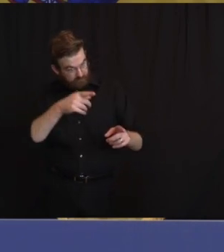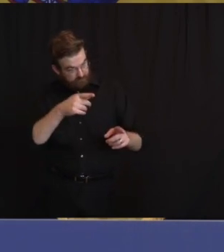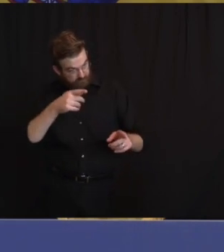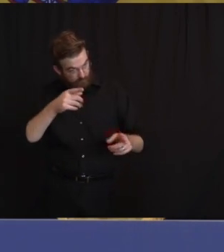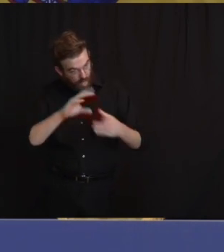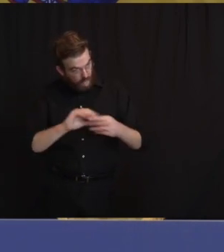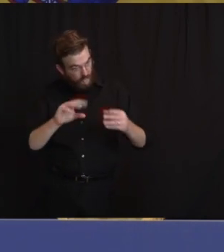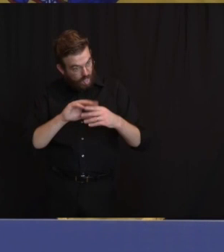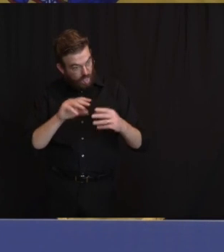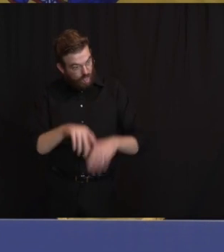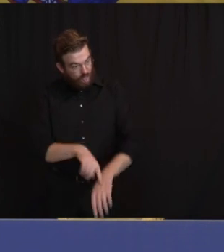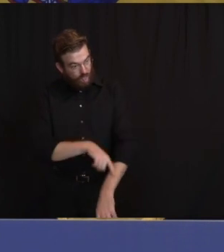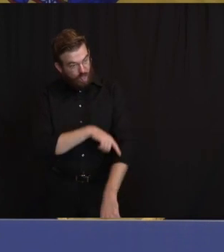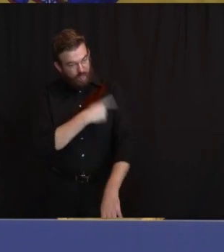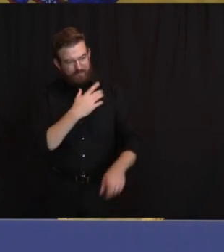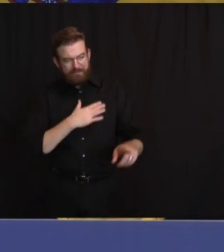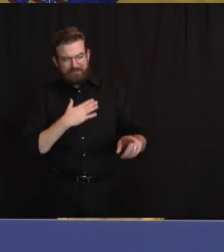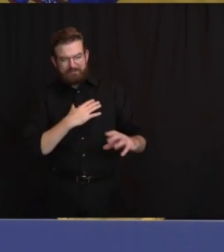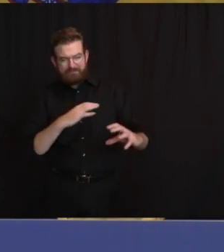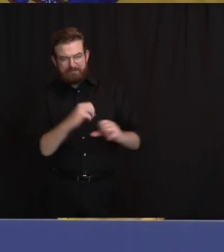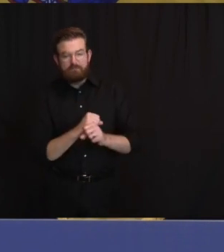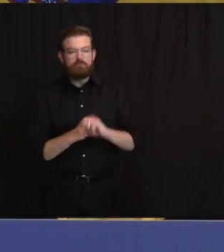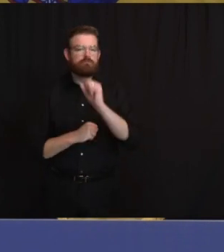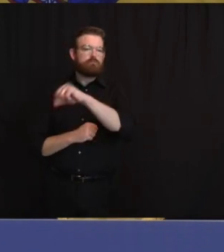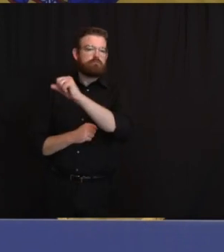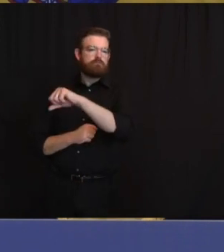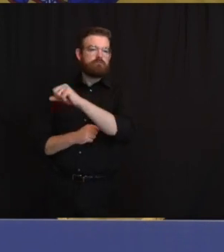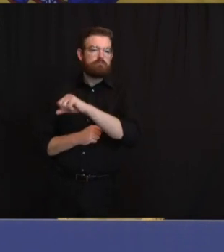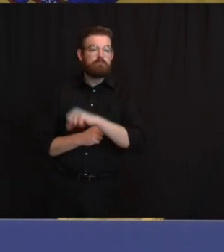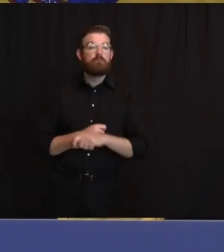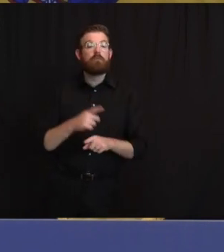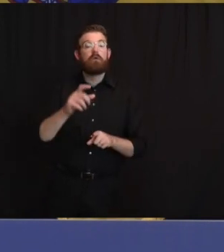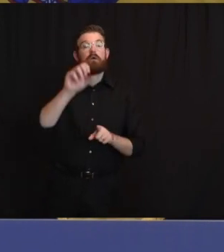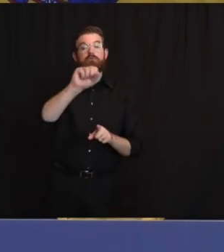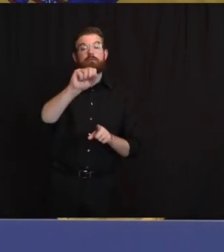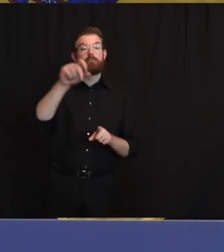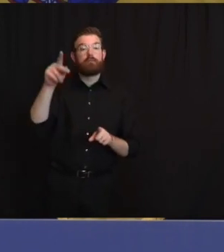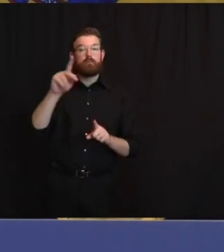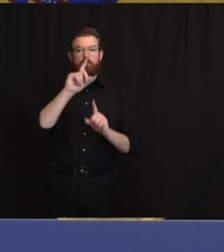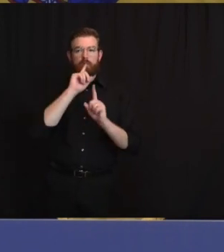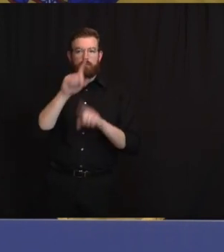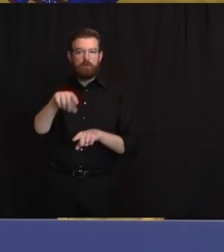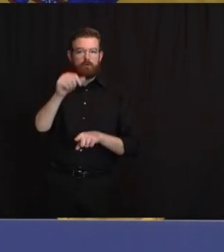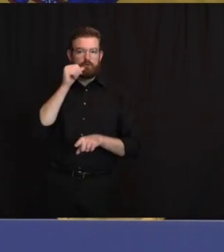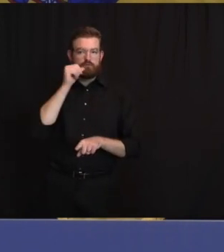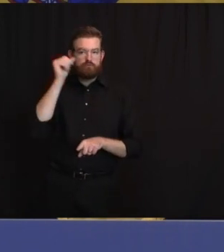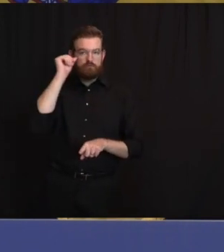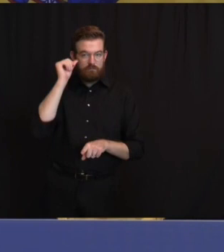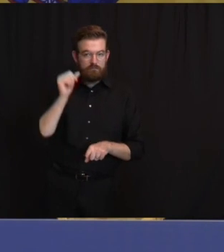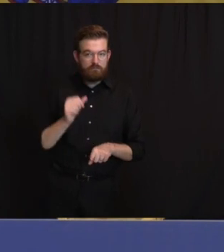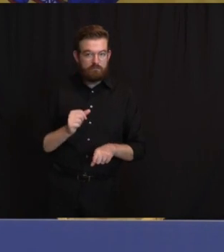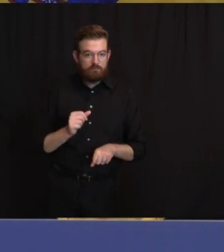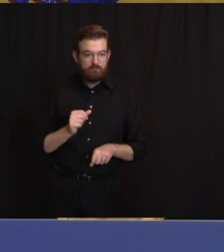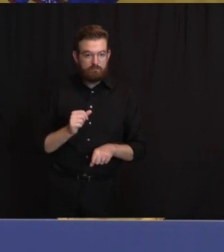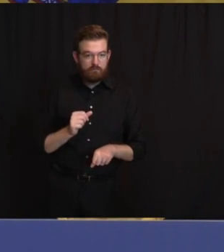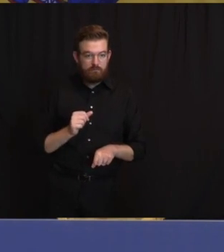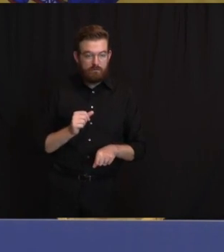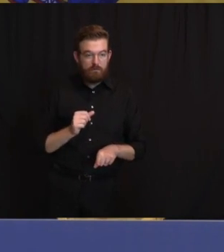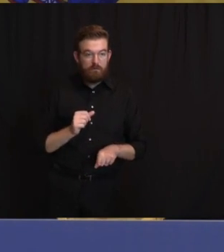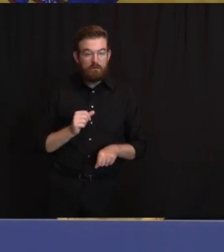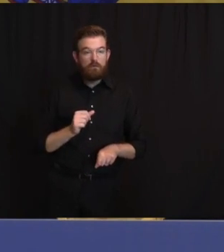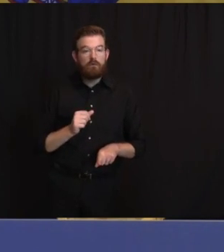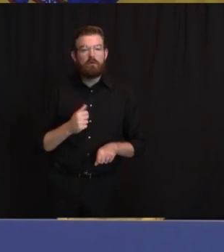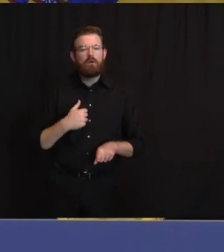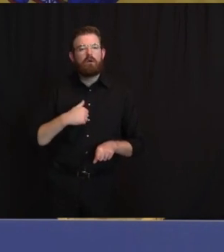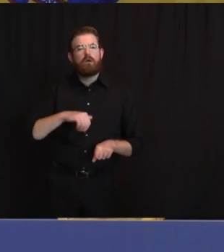to a head if you could. Thanks. All right, and S&P said in a report yesterday that if this doesn't hold up in court, there are a number of other short-term borrowing alternatives the administration